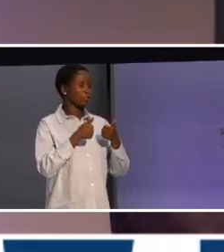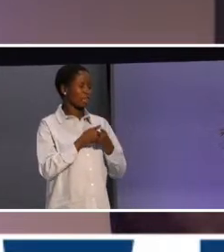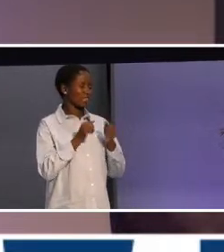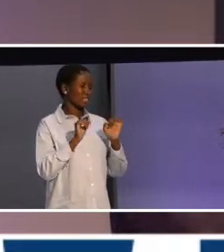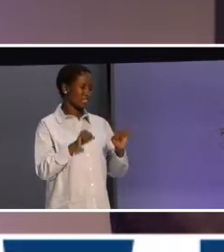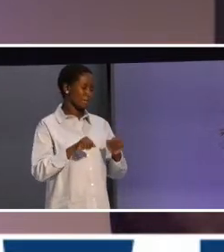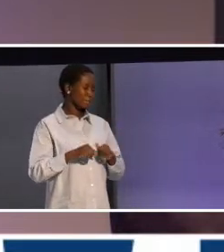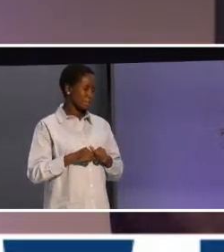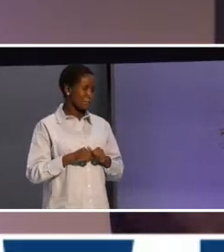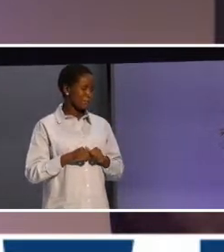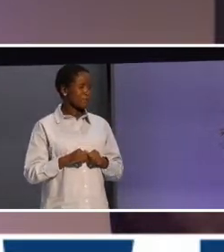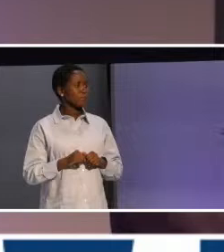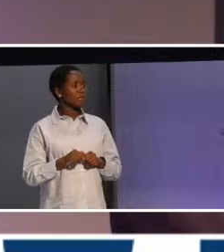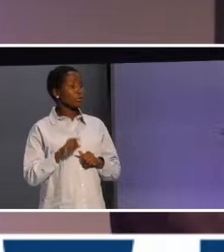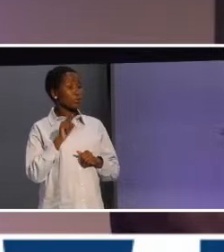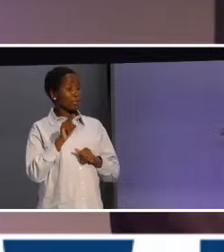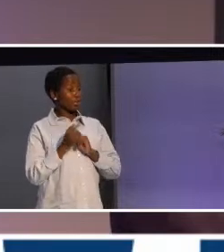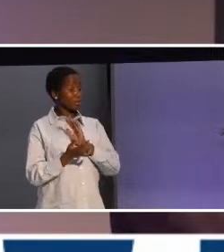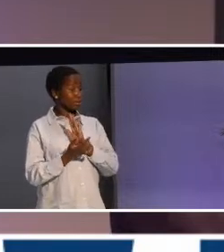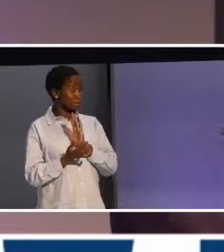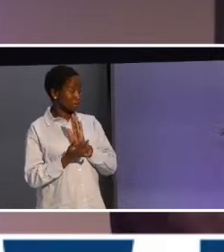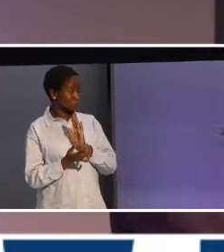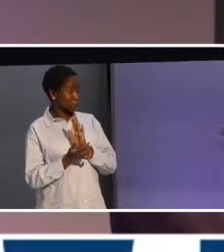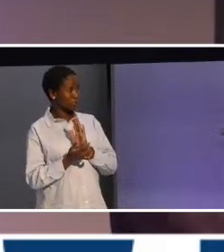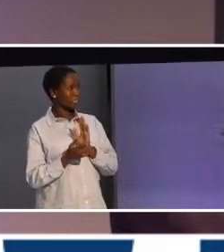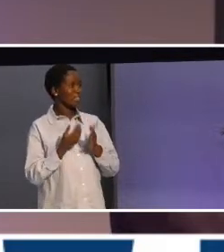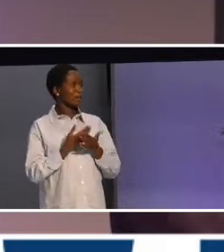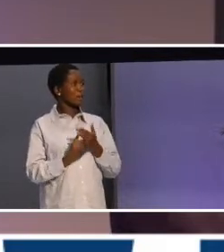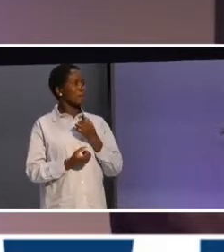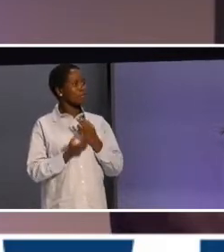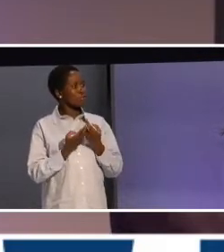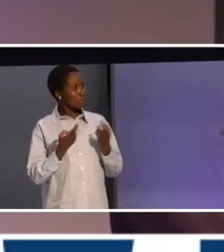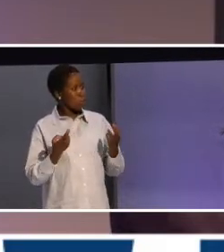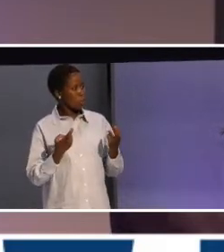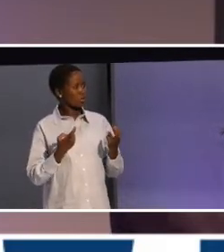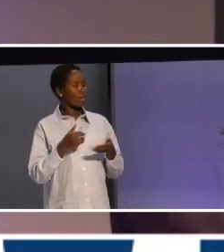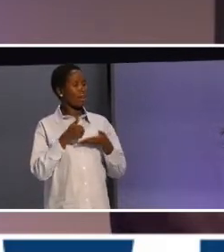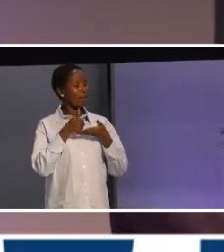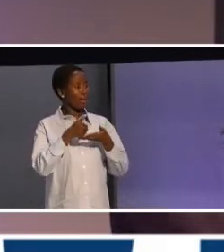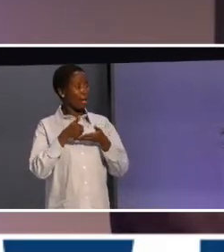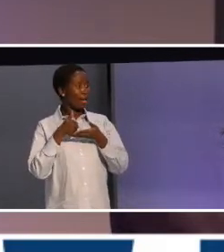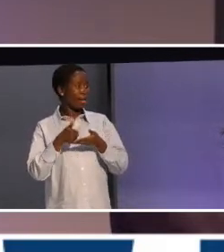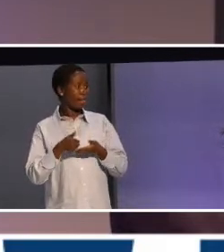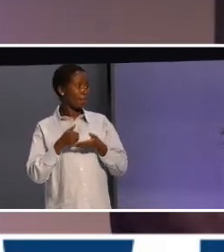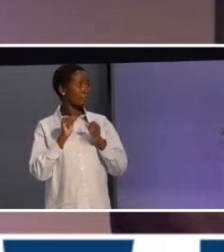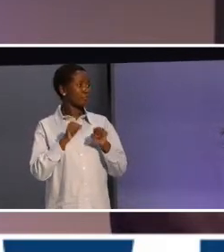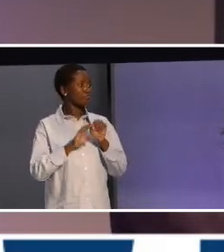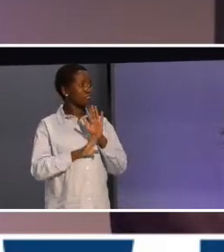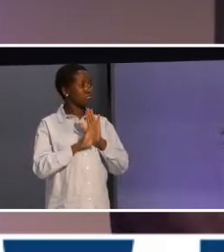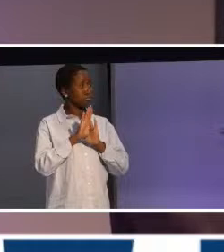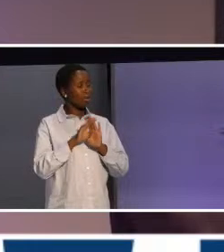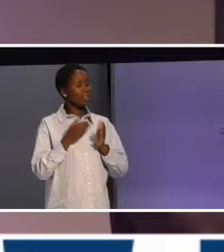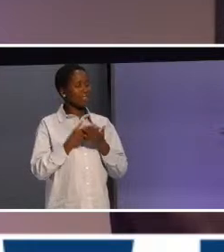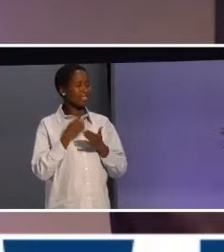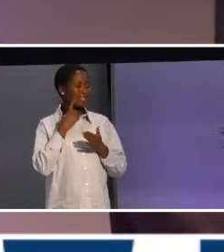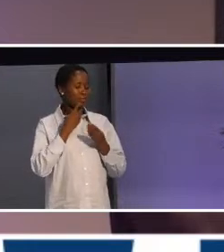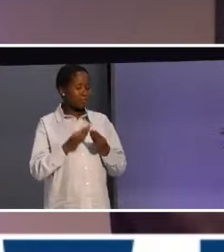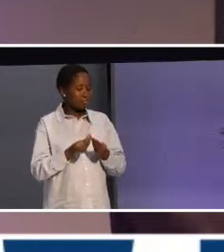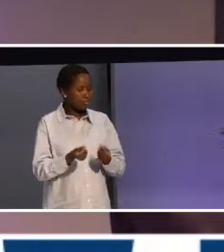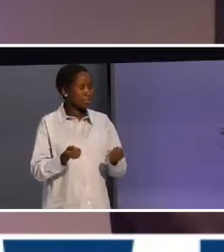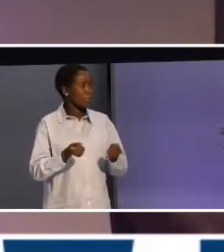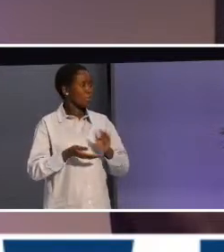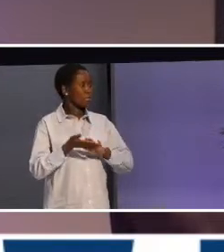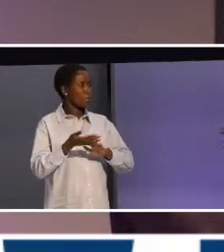Technological integration has progressively enhanced efficiency, efficacy, transparency, and integrity of electoral process, but a lot